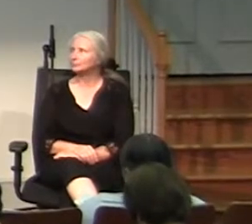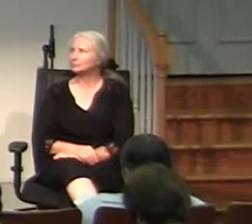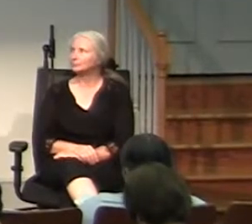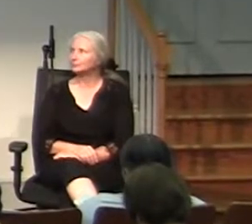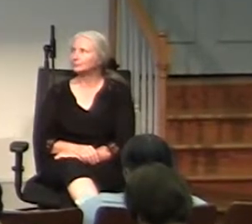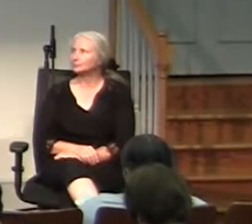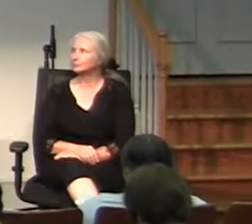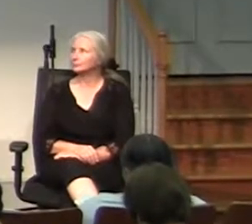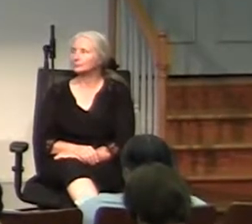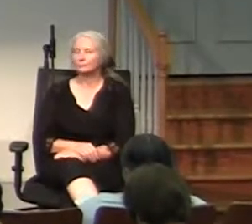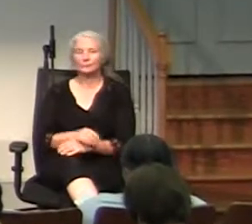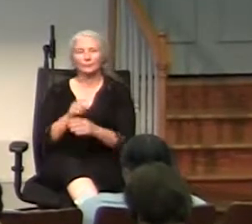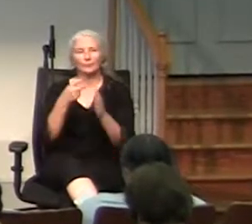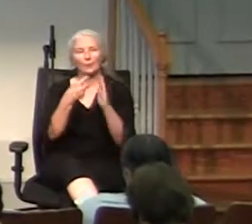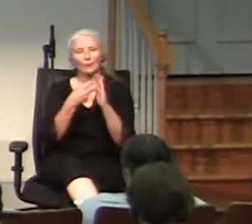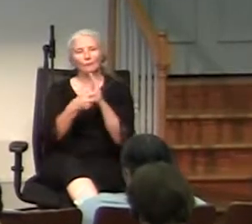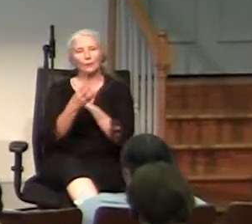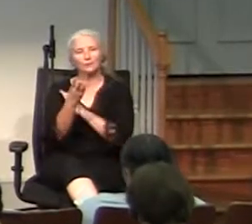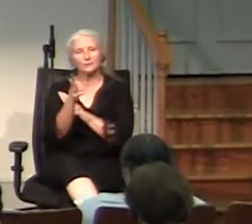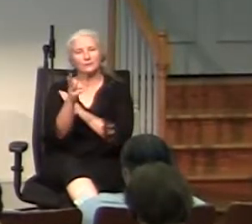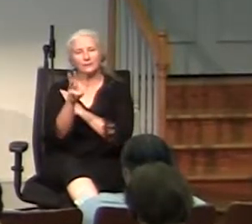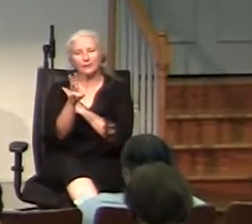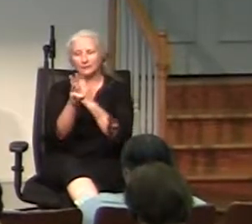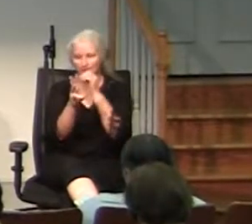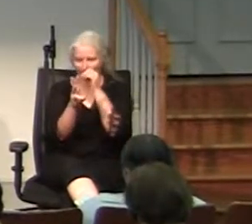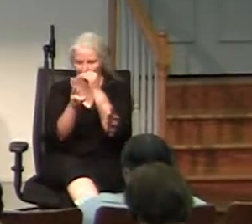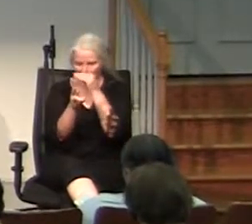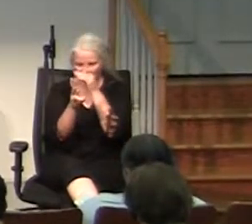And what do we have? Verse 16. Let's read 16